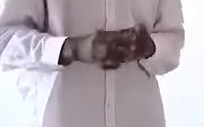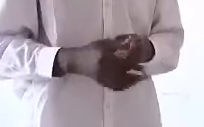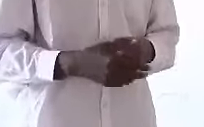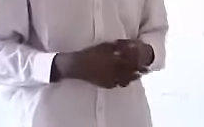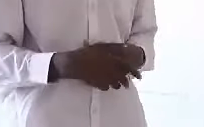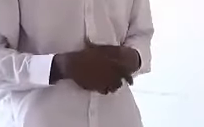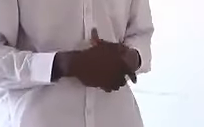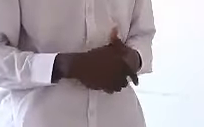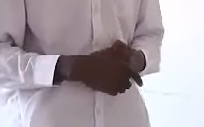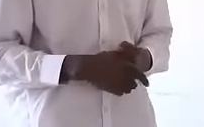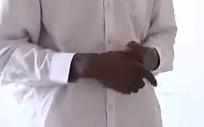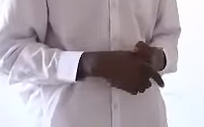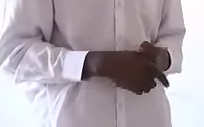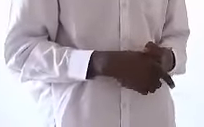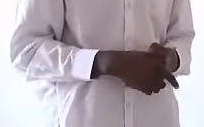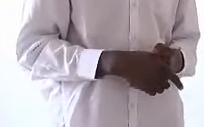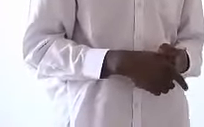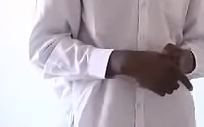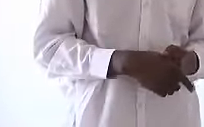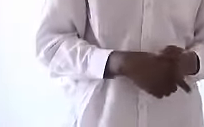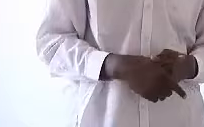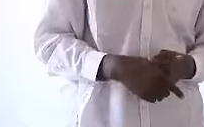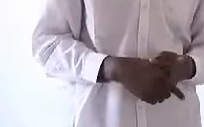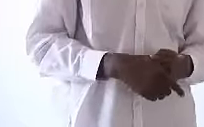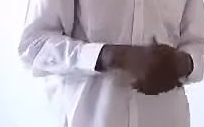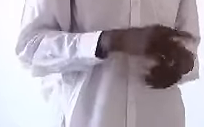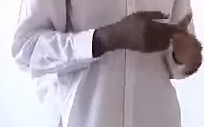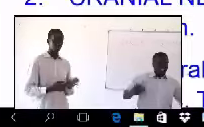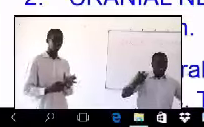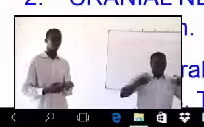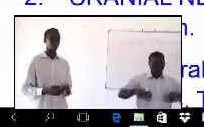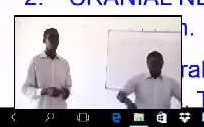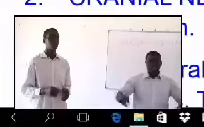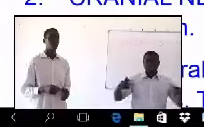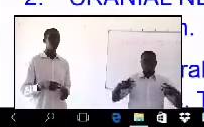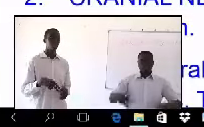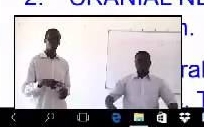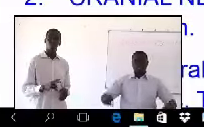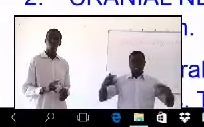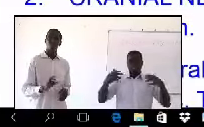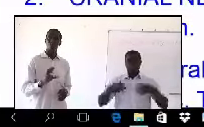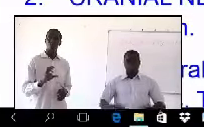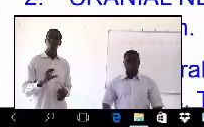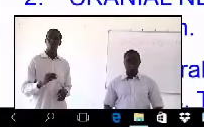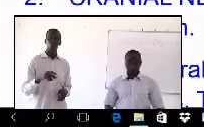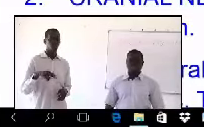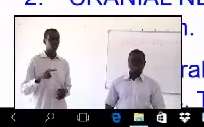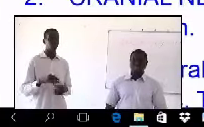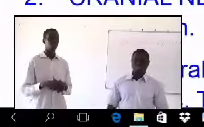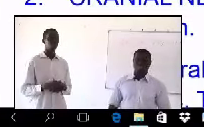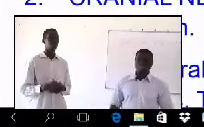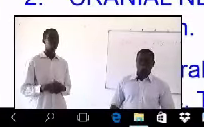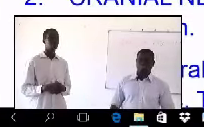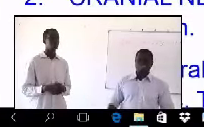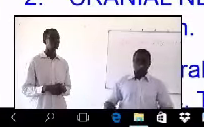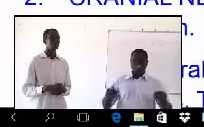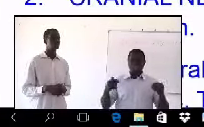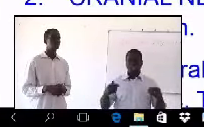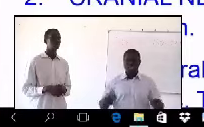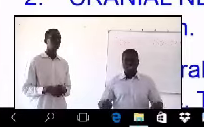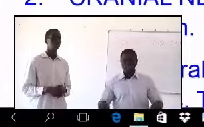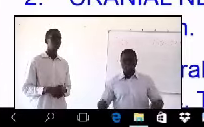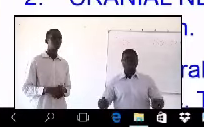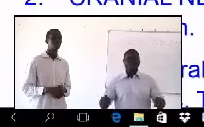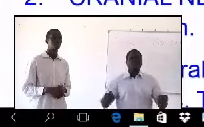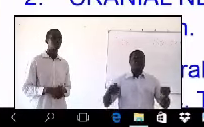the peripheral nervous system. Example is what, like the spinal nerves, the cranial nerves. These are all types